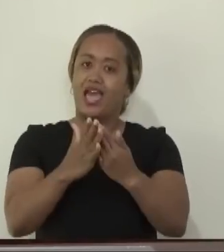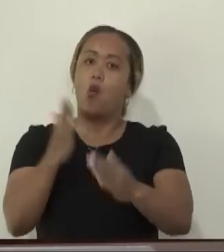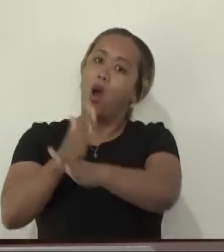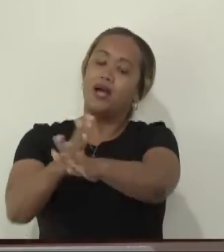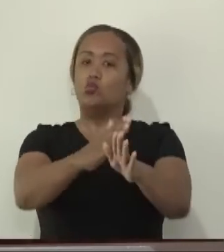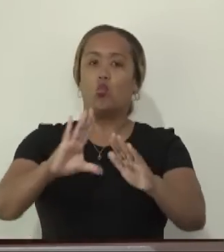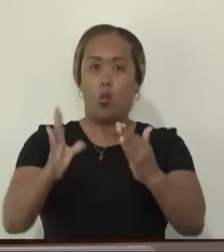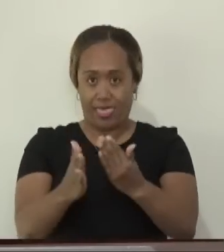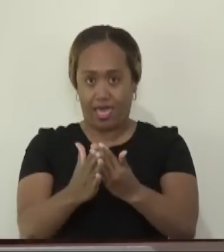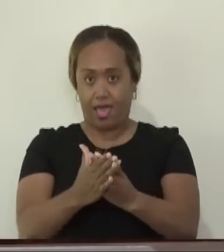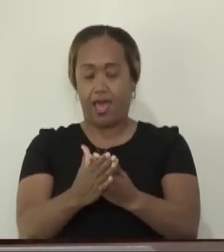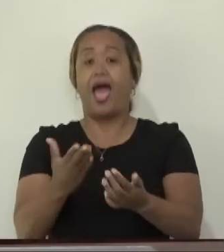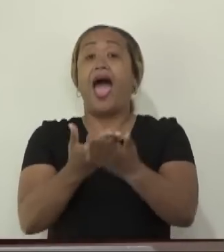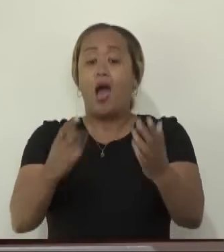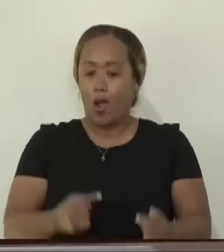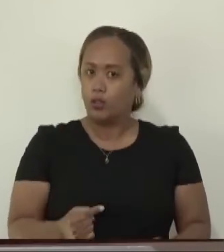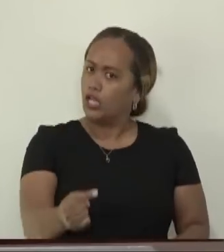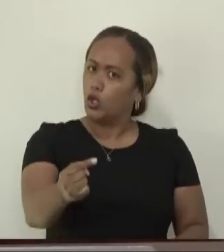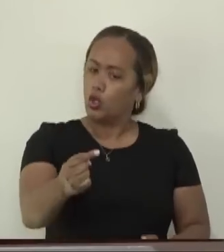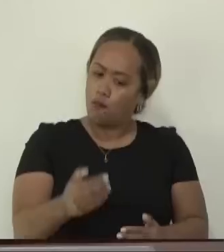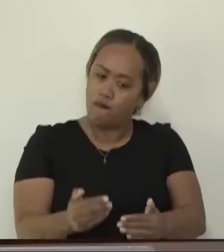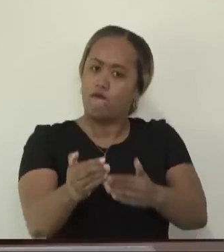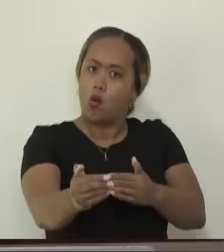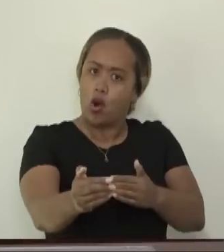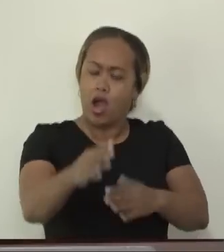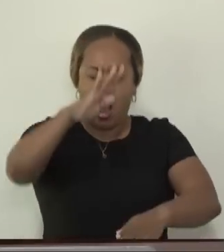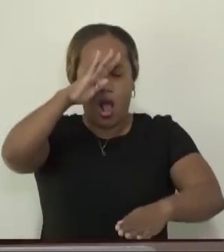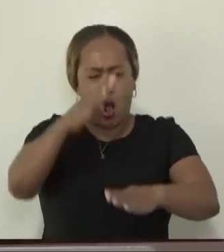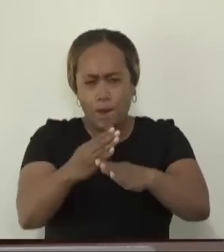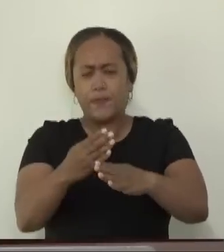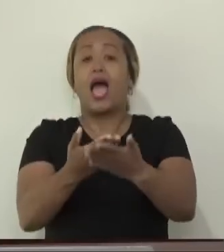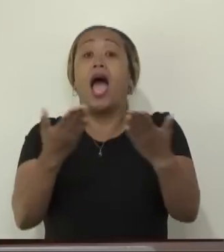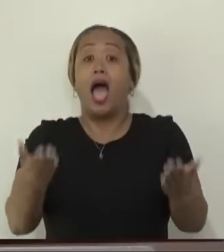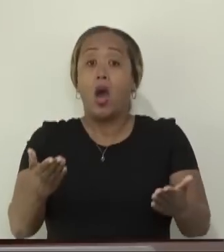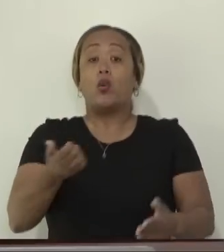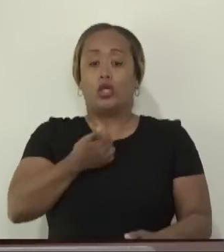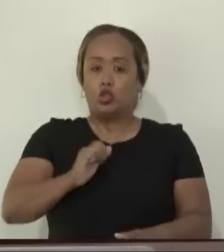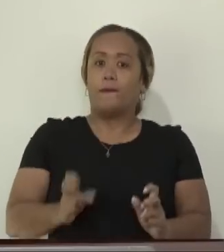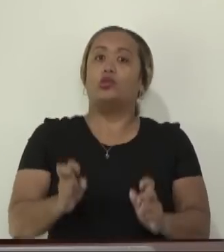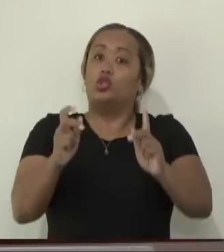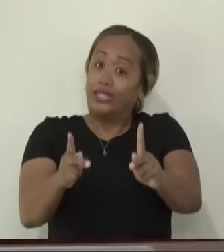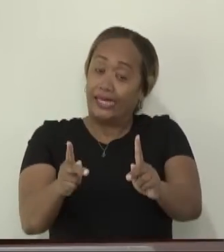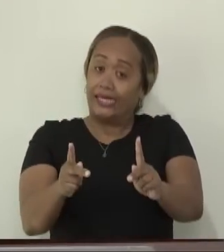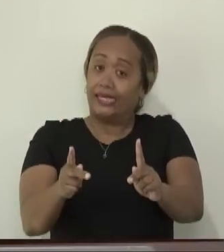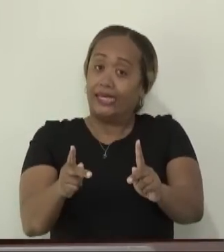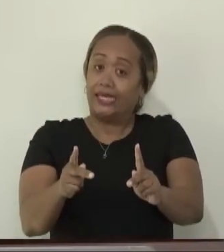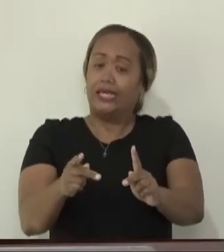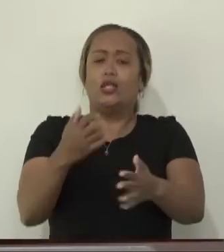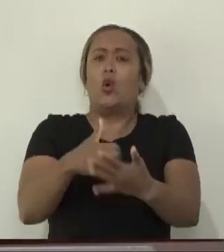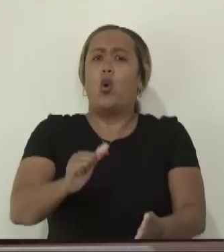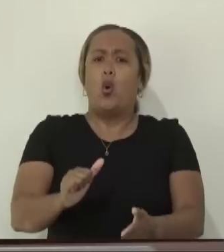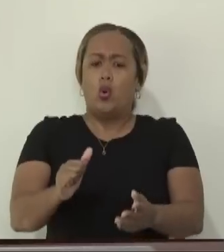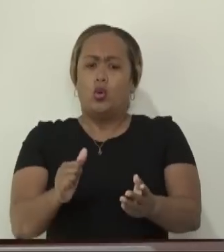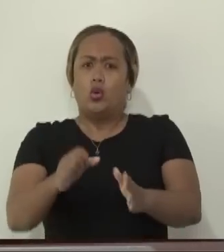together. While we continue to move forward in hope, we must use the opportunity to write a